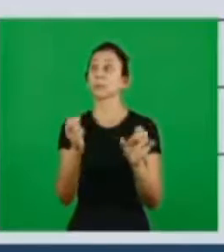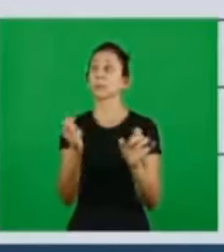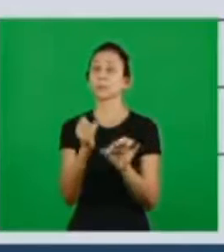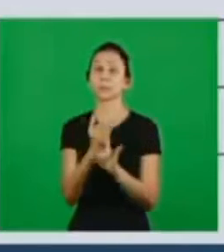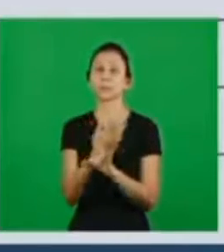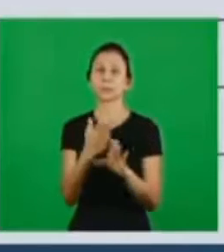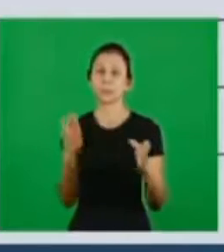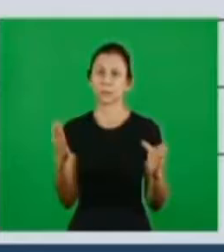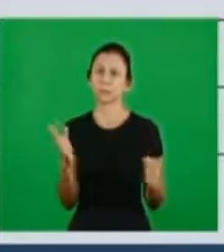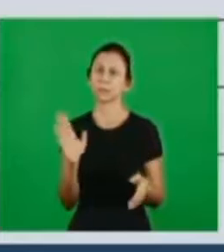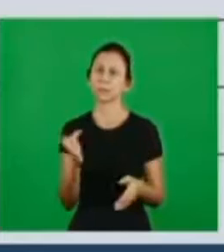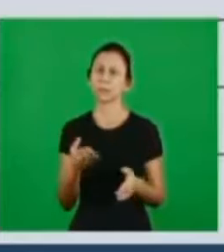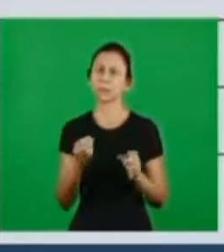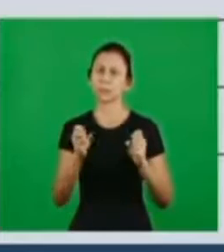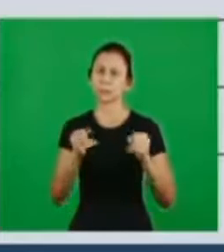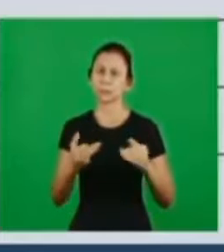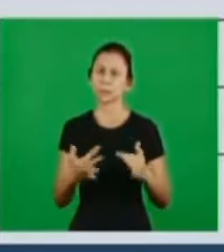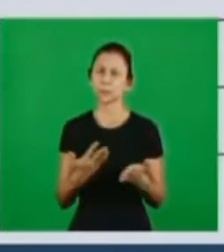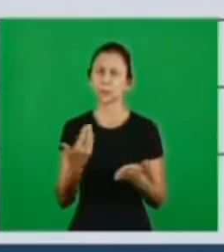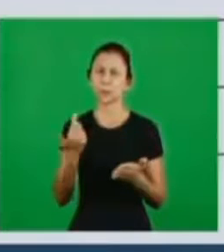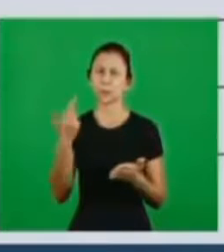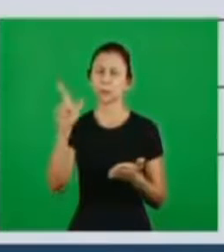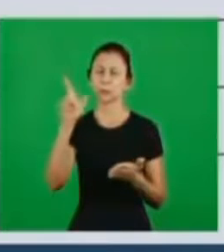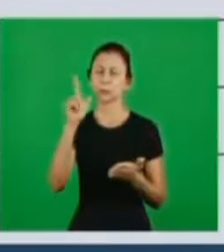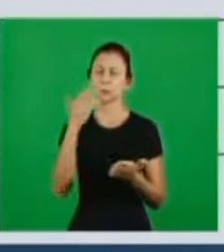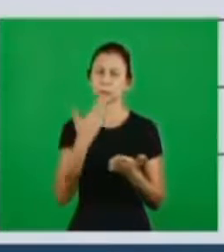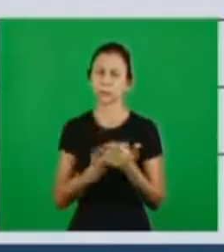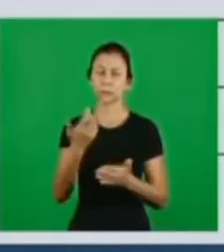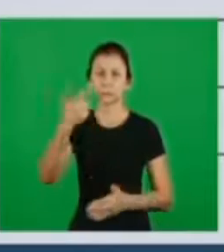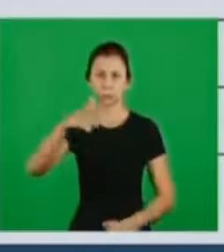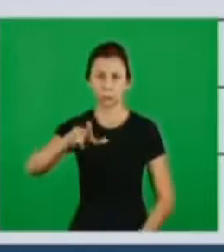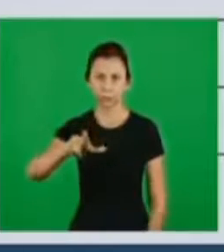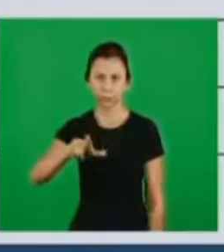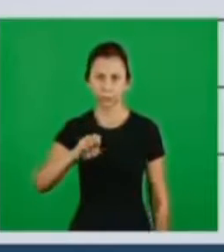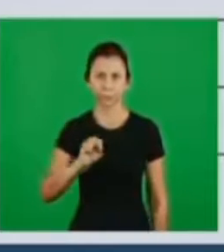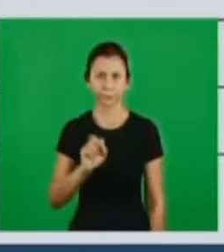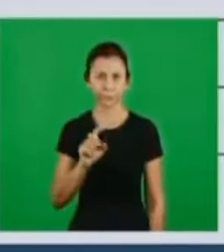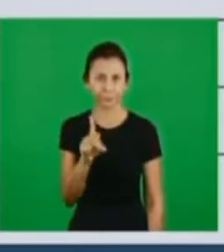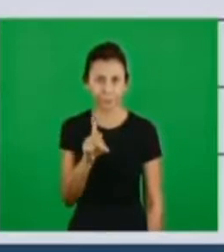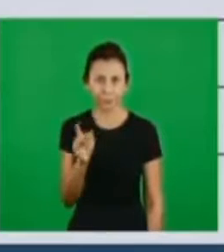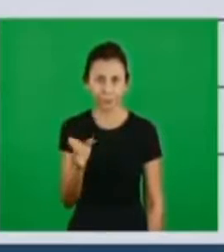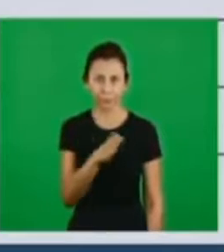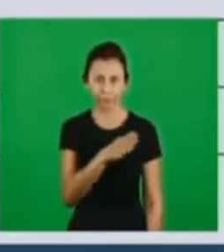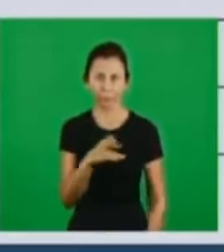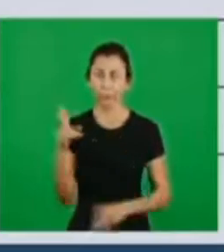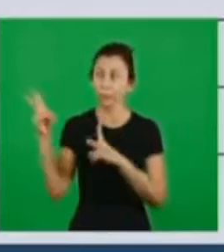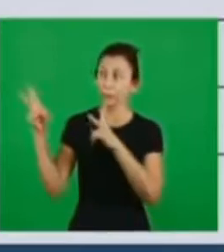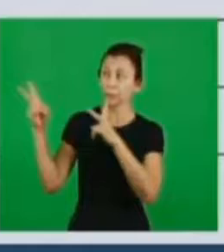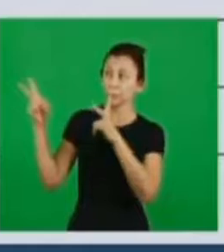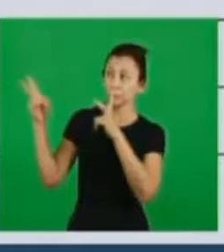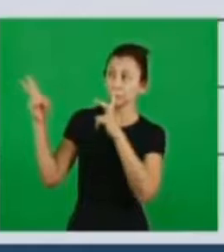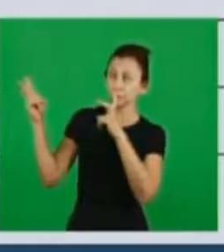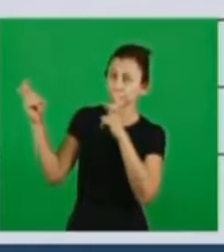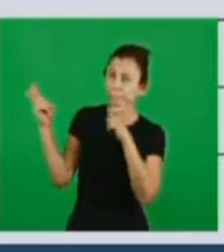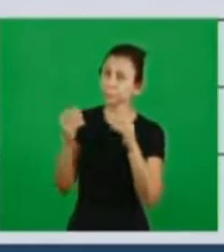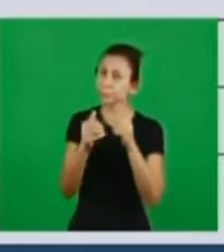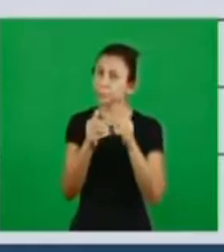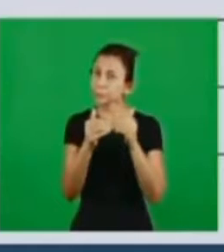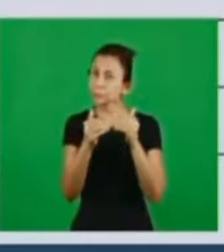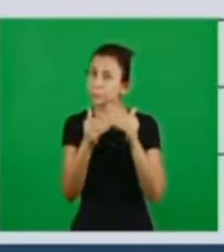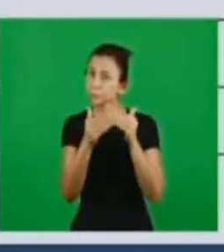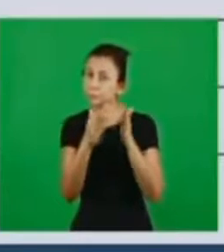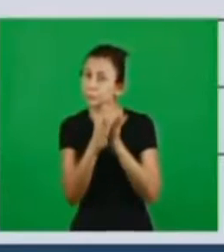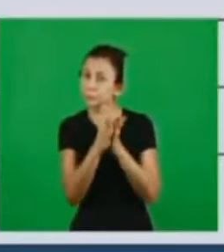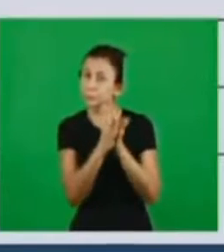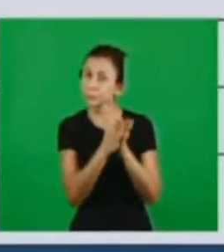read the answers about the seven types of glorification that have already been mentioned the verse before. So we're going to repeat to the brethren.